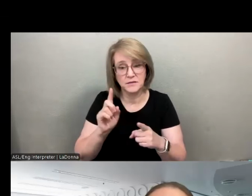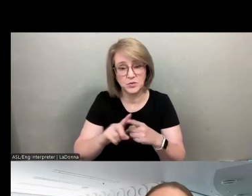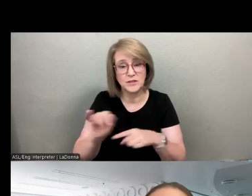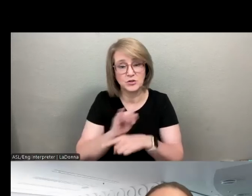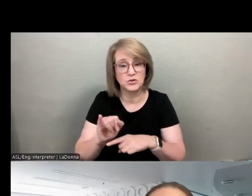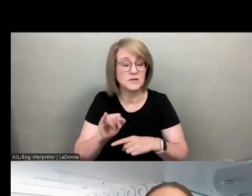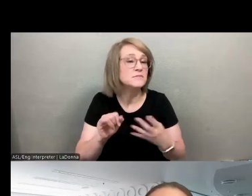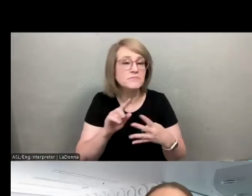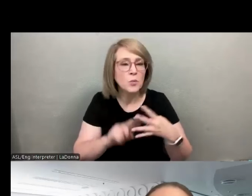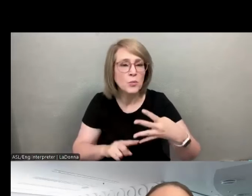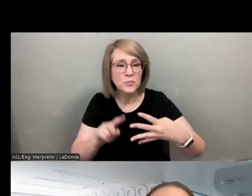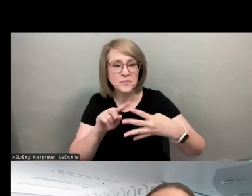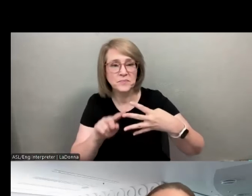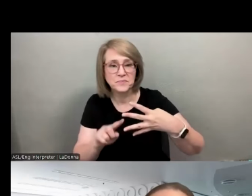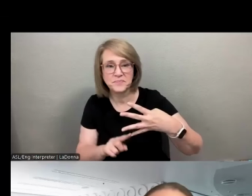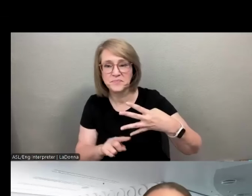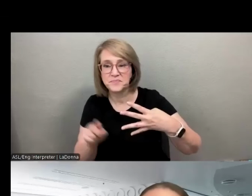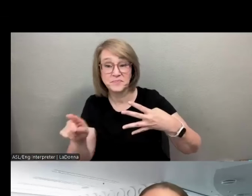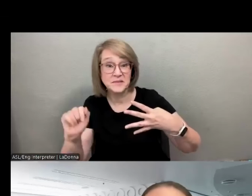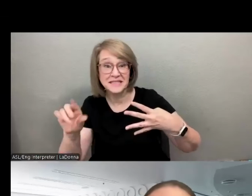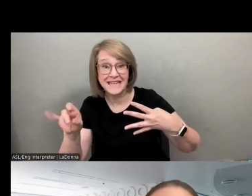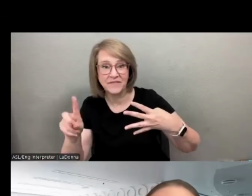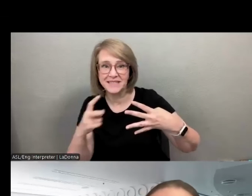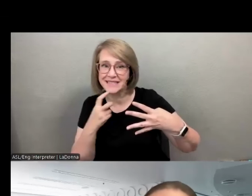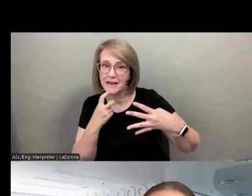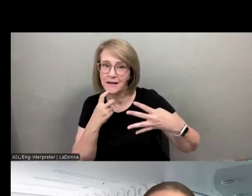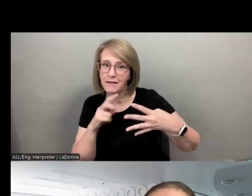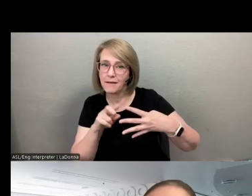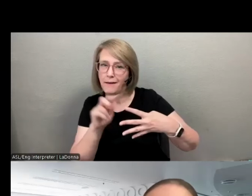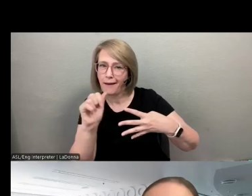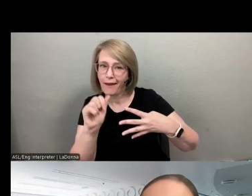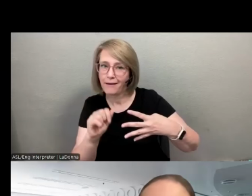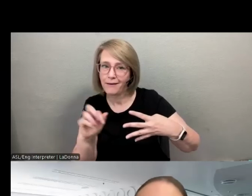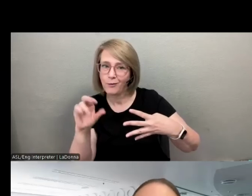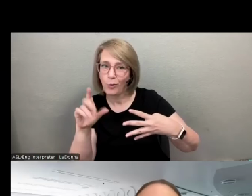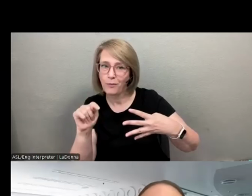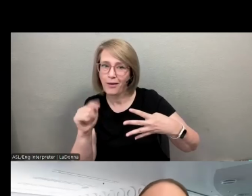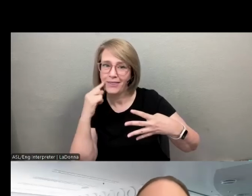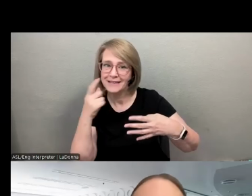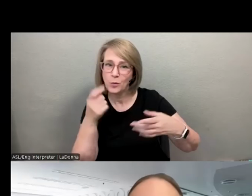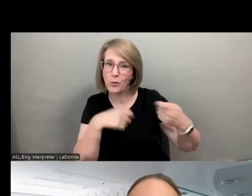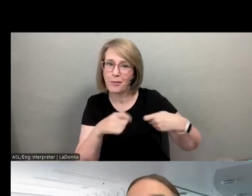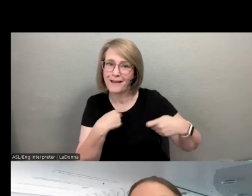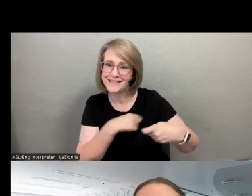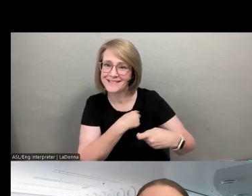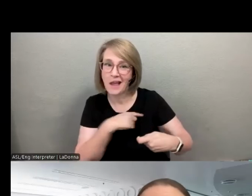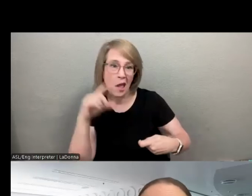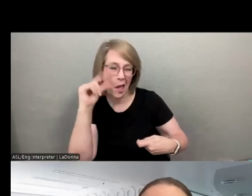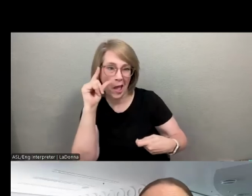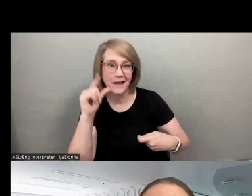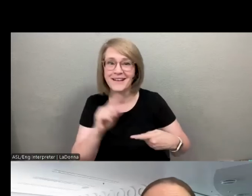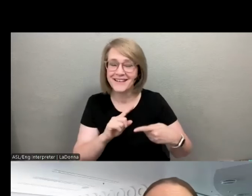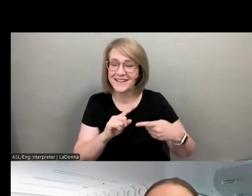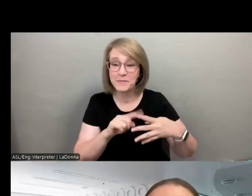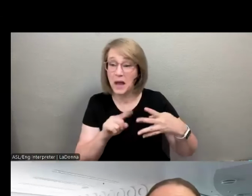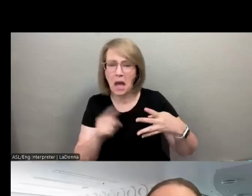is suggesting that the robots are saying that the answer is A. Oh, okay. But no, it's